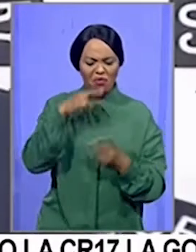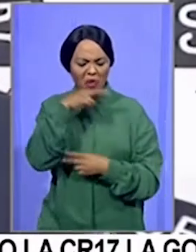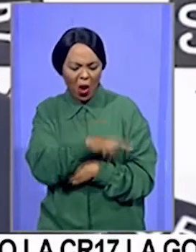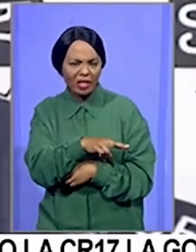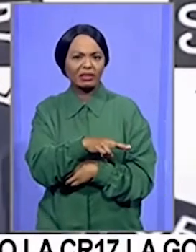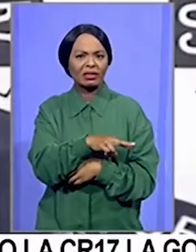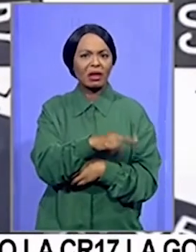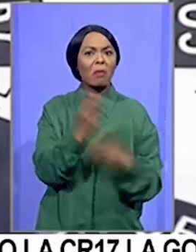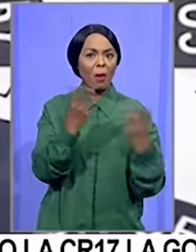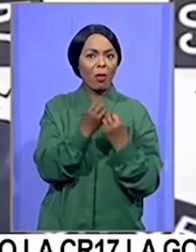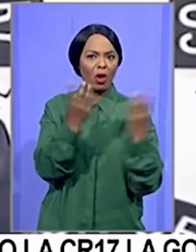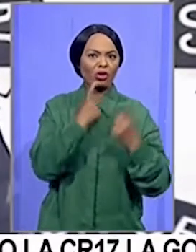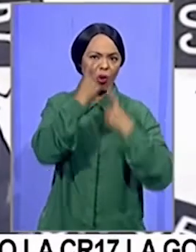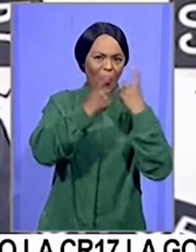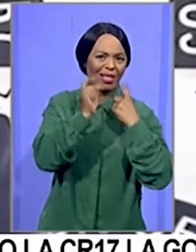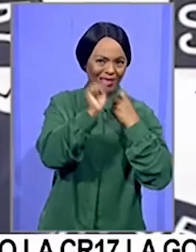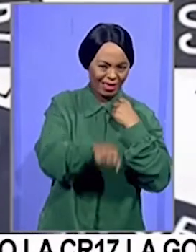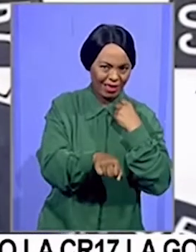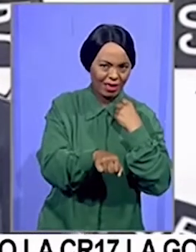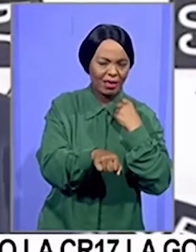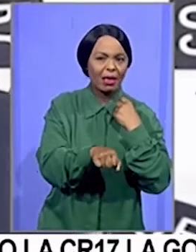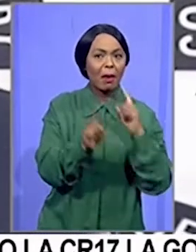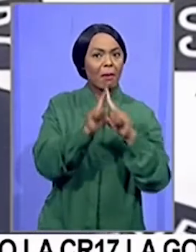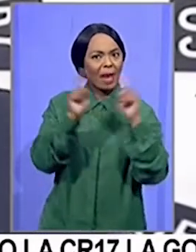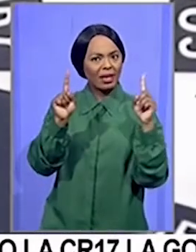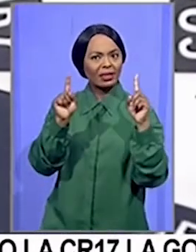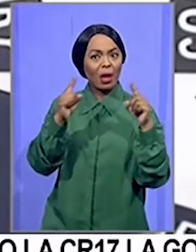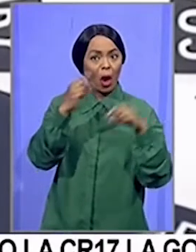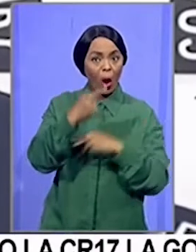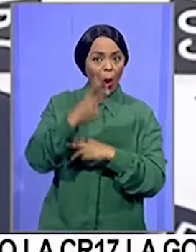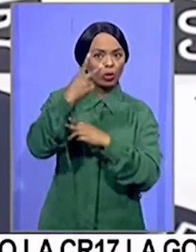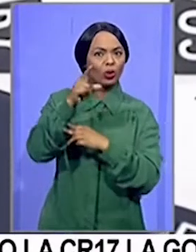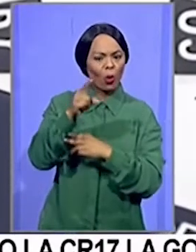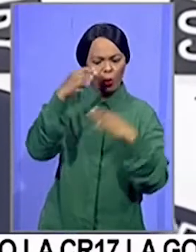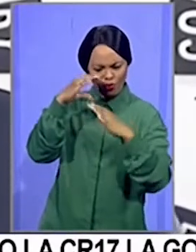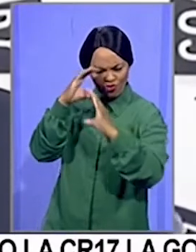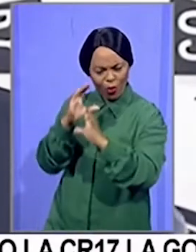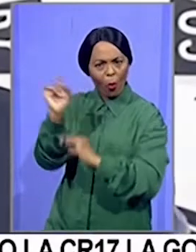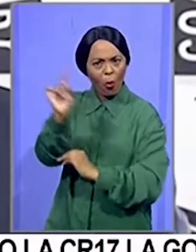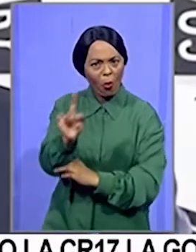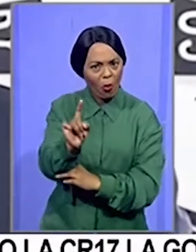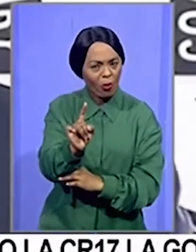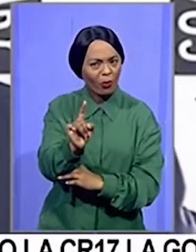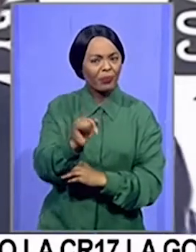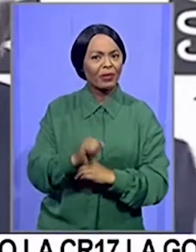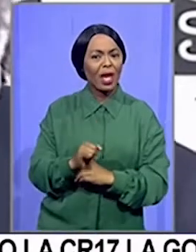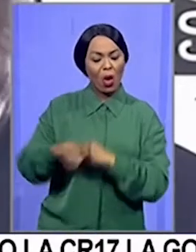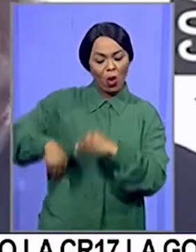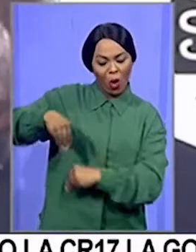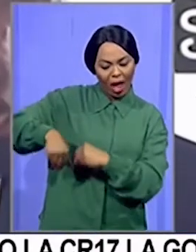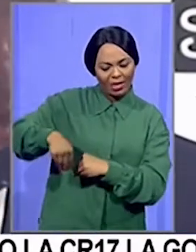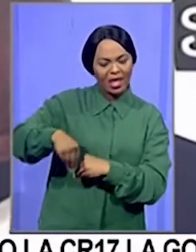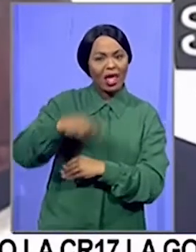Europa, Chalongamoso. Are living or na corruption in